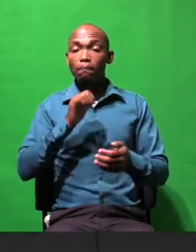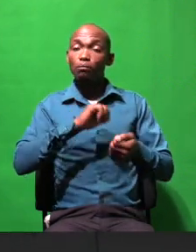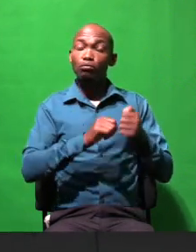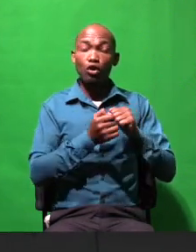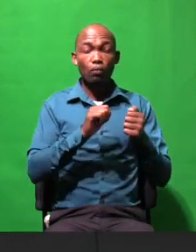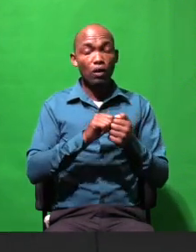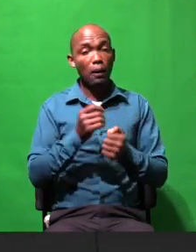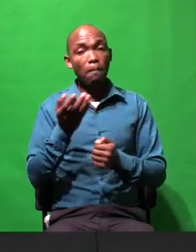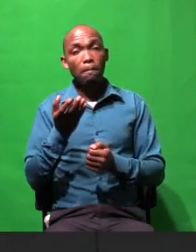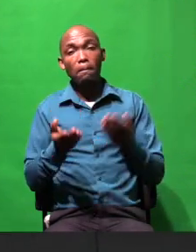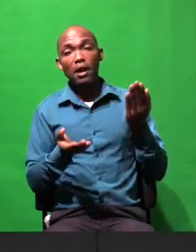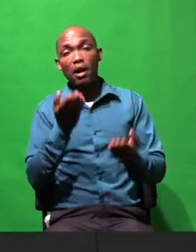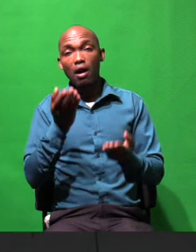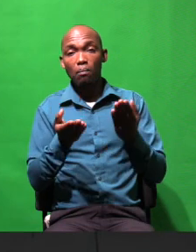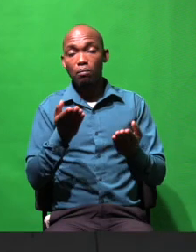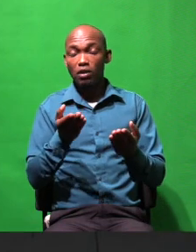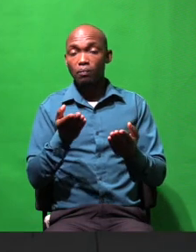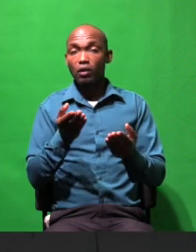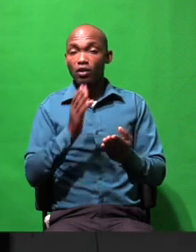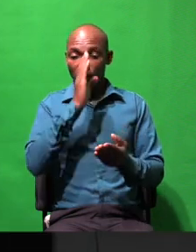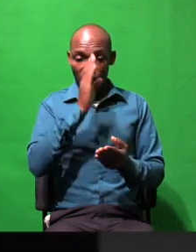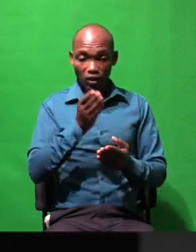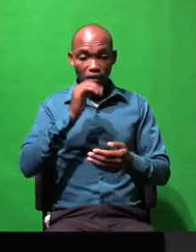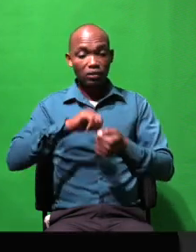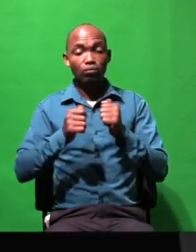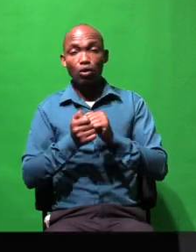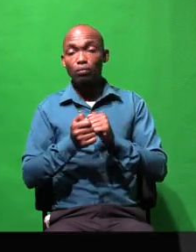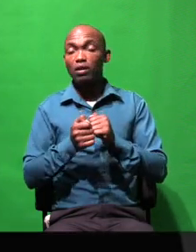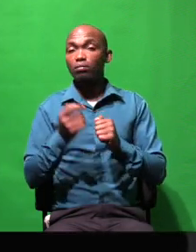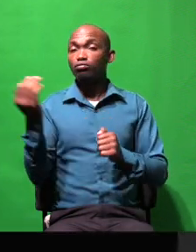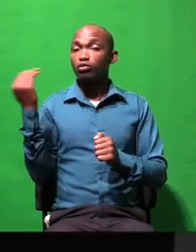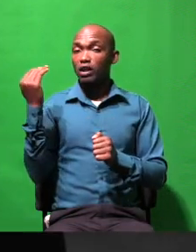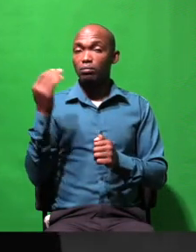Problem, maybe you faced a problem, please tell me.